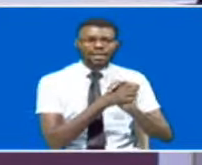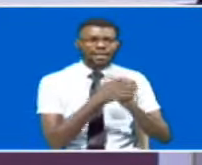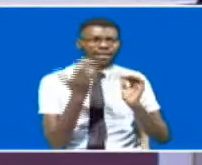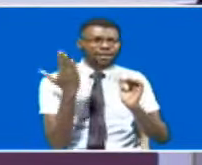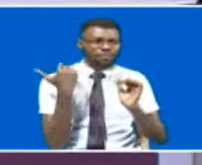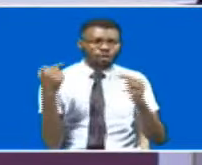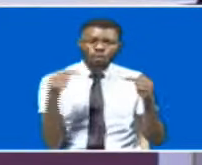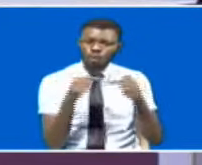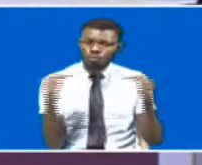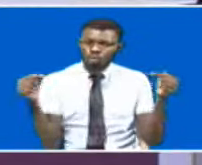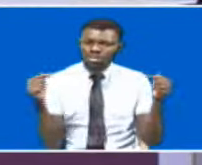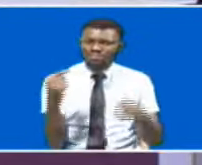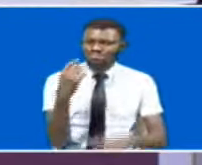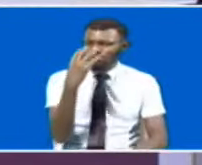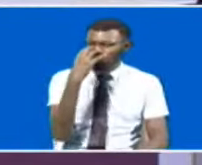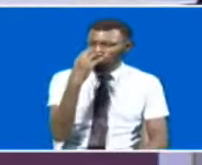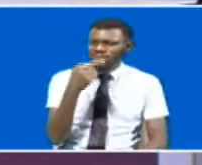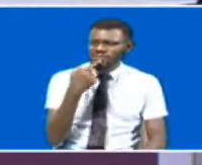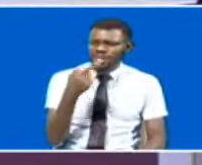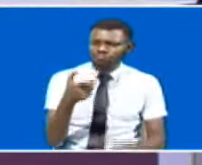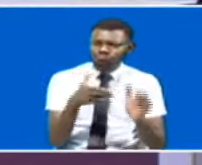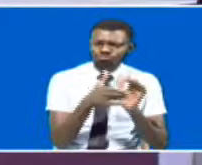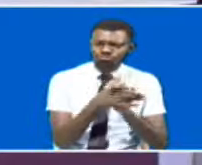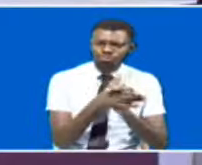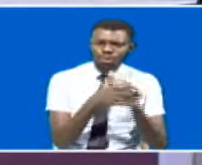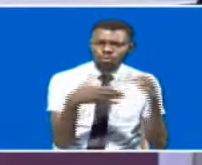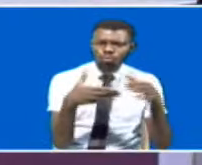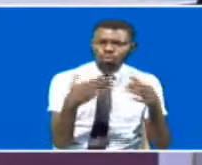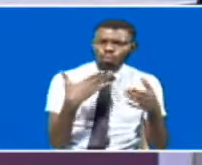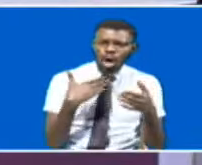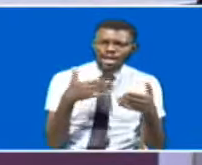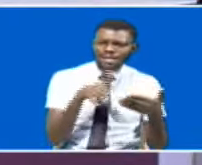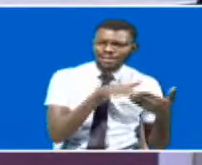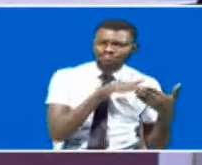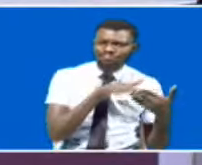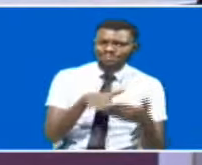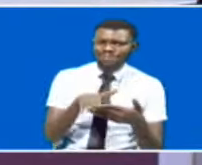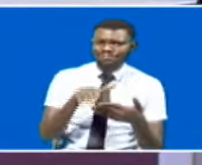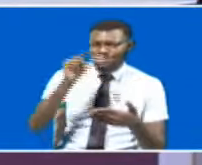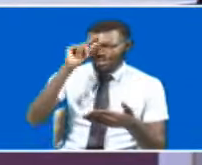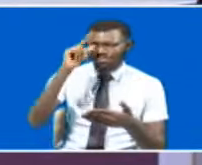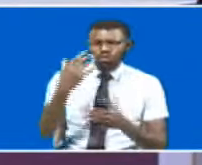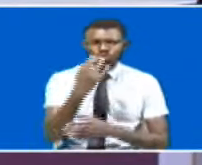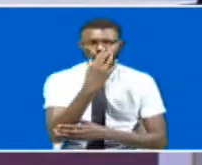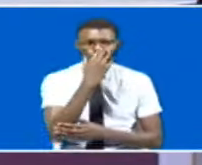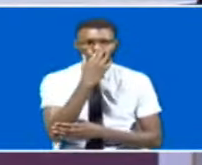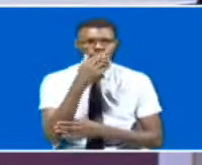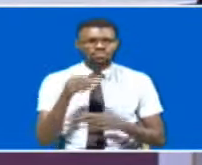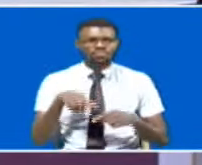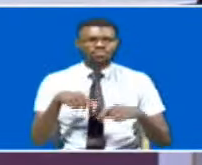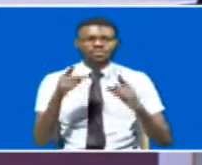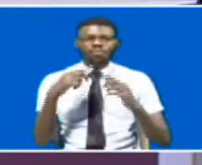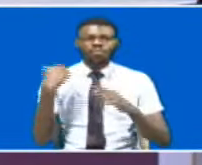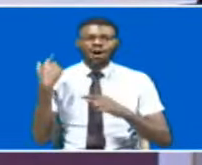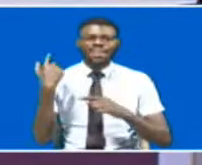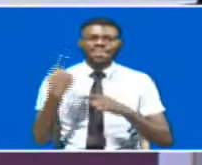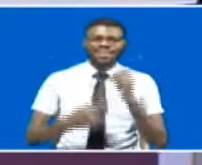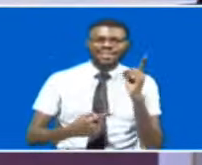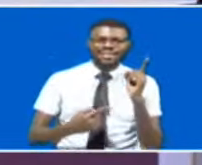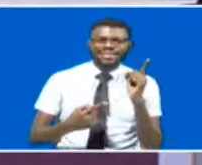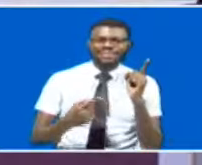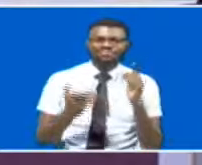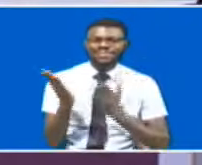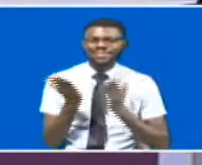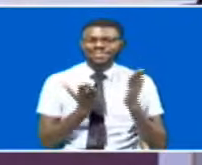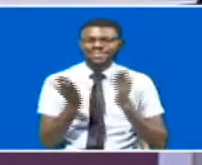William Ruto of sabotaging his government. Speaking during the marking of the annual Diocese Service for Women Ministry